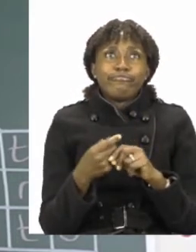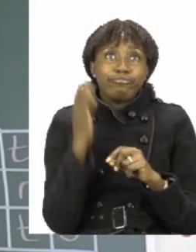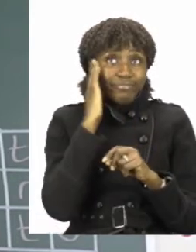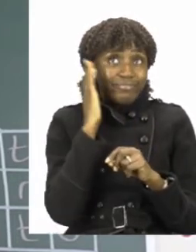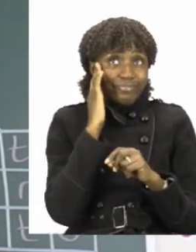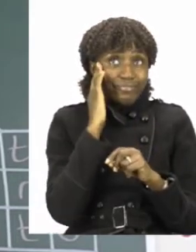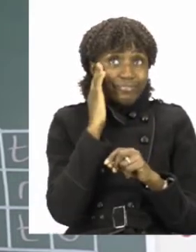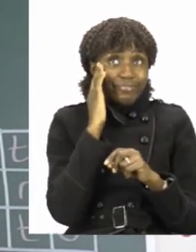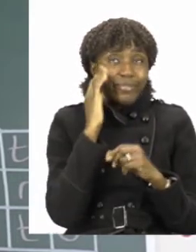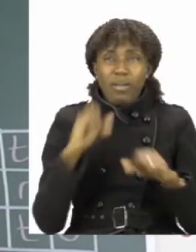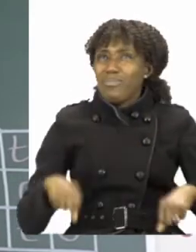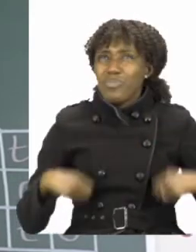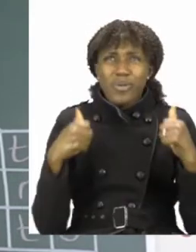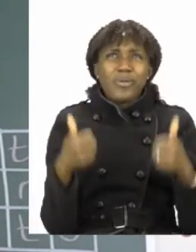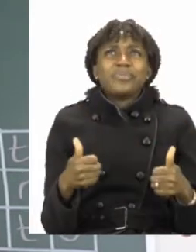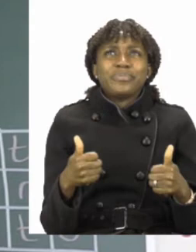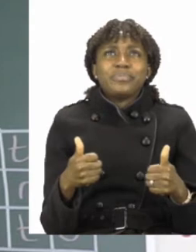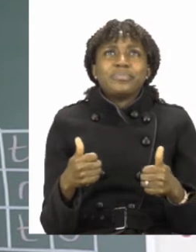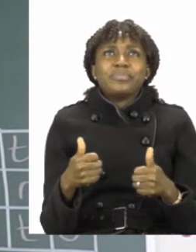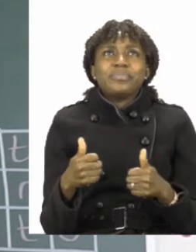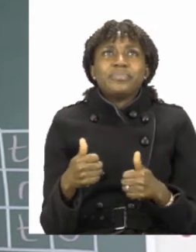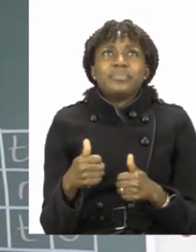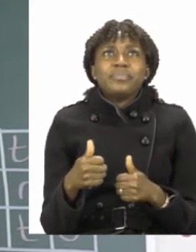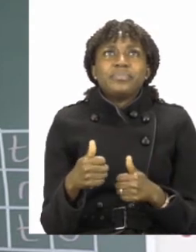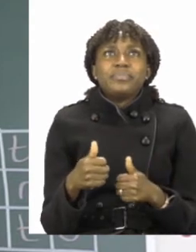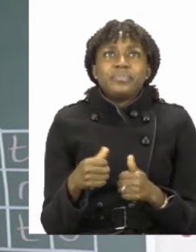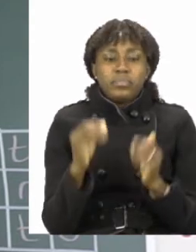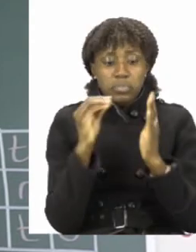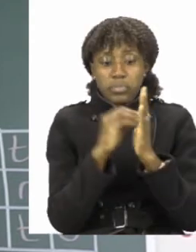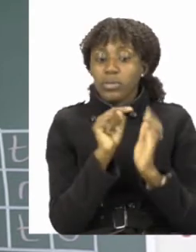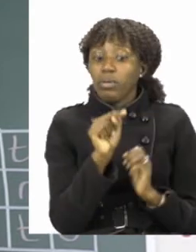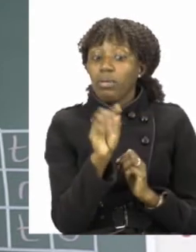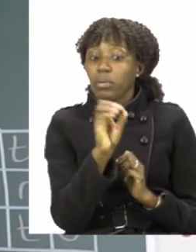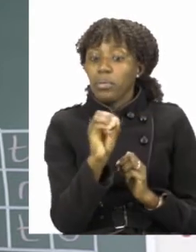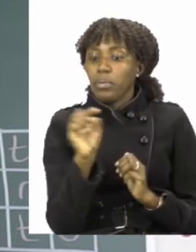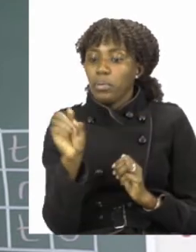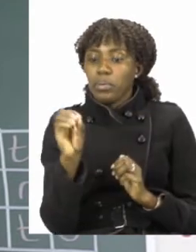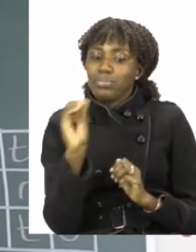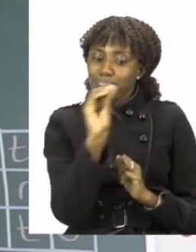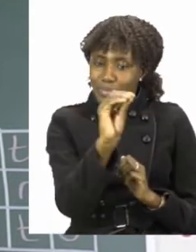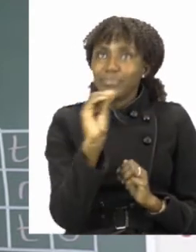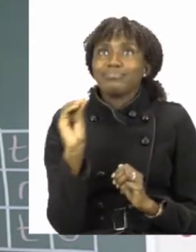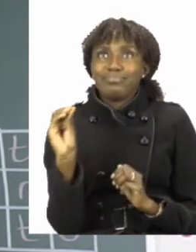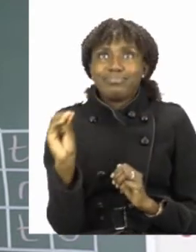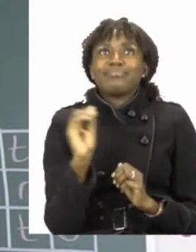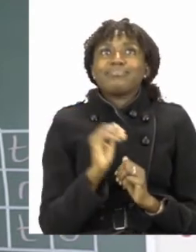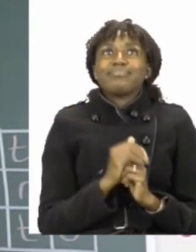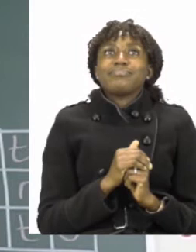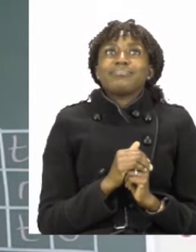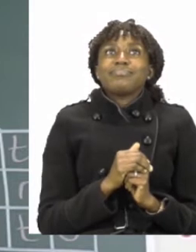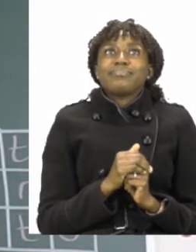are very, very healthy. So it's going to be our job to fill in the missing 2 letters to complete the